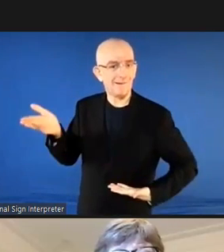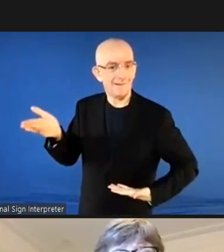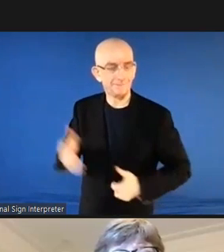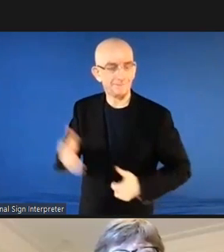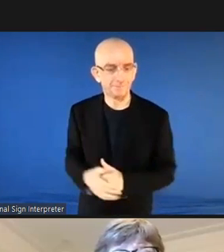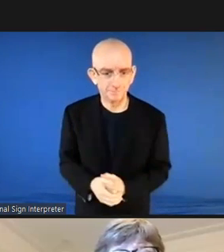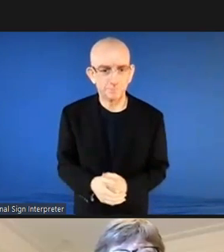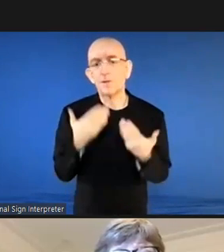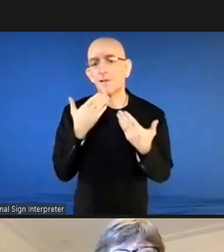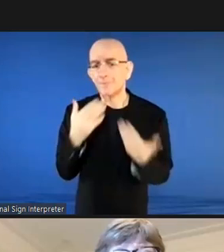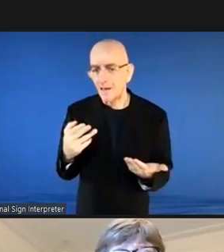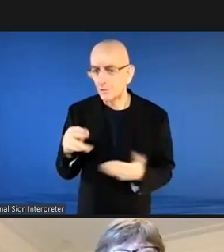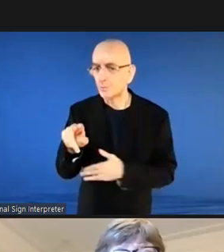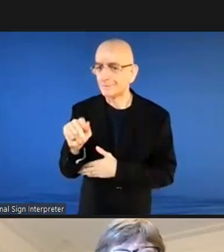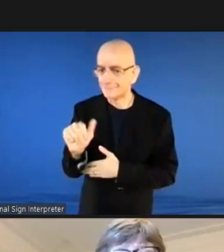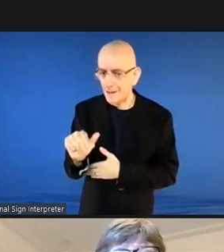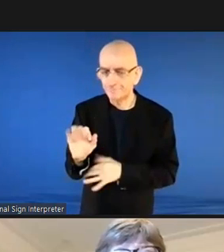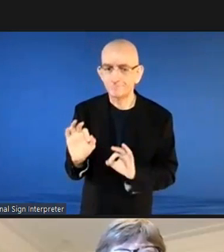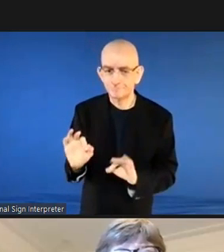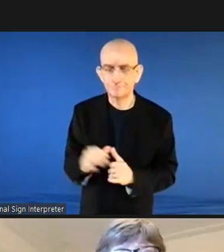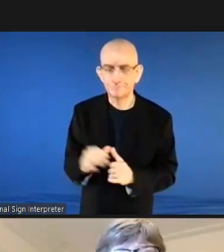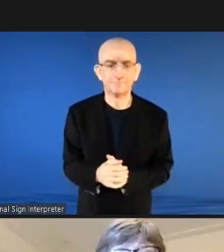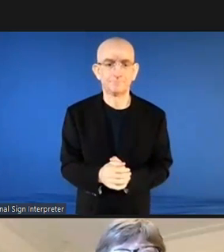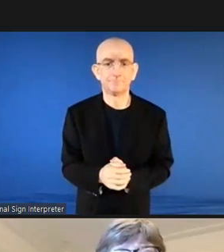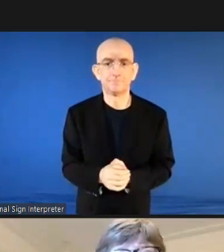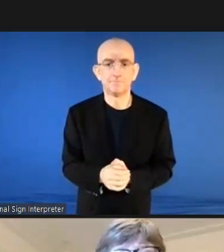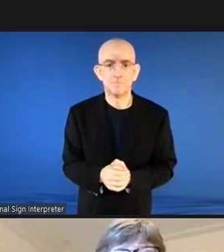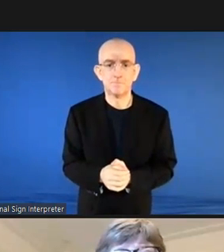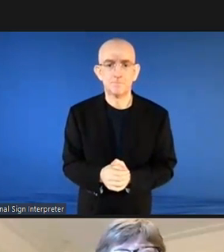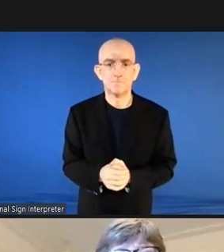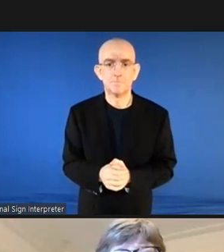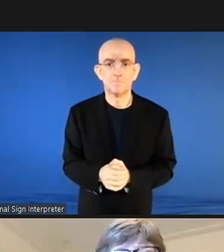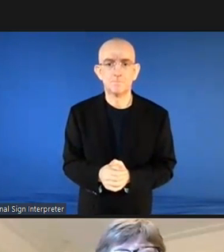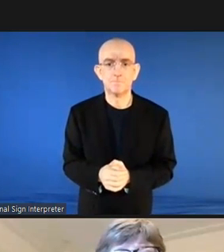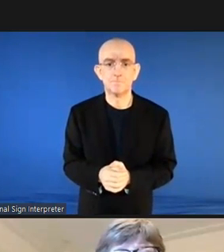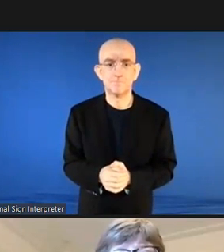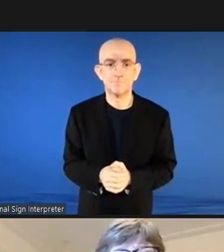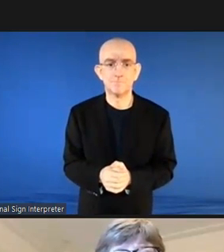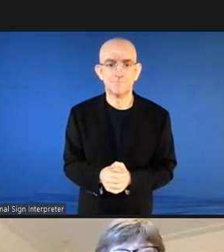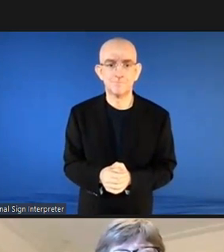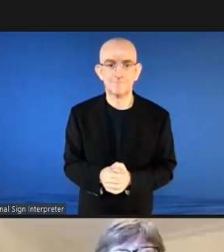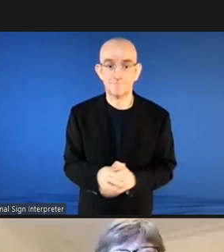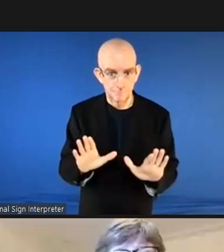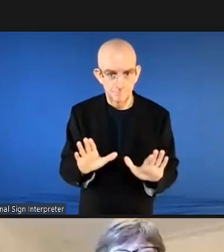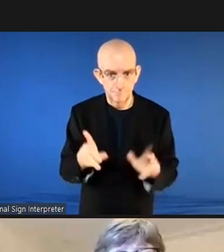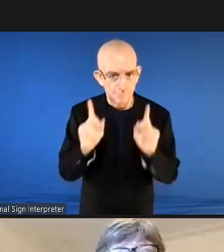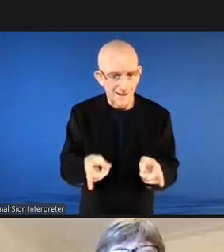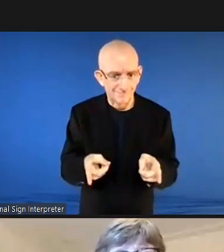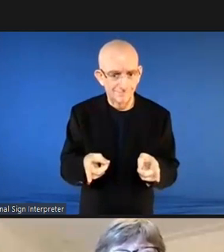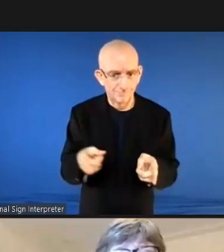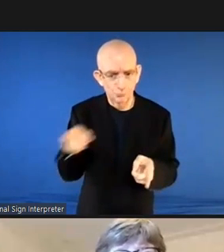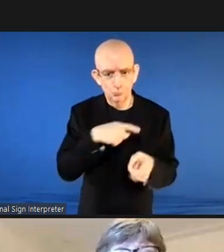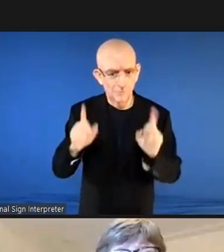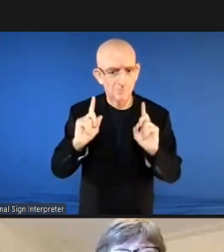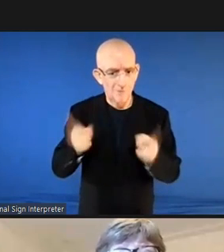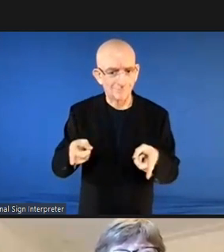a final. Definitely make sure that we've got deaf role models as teachers and staff working